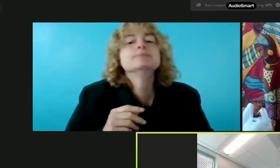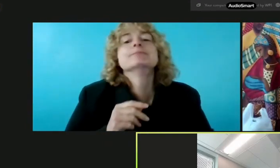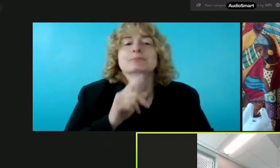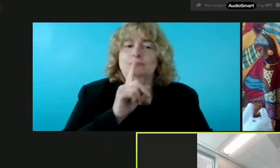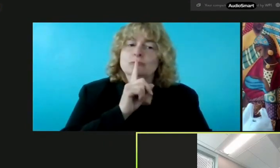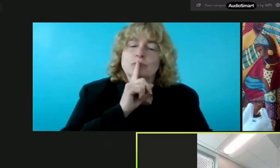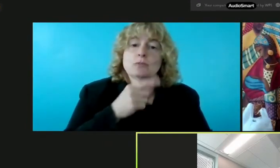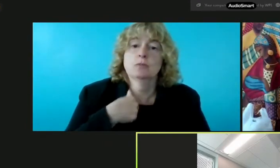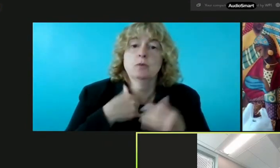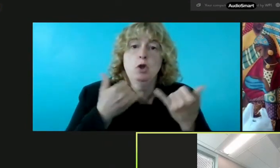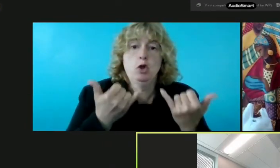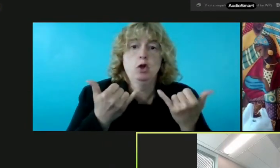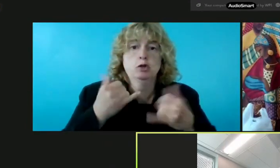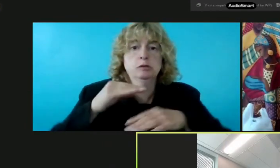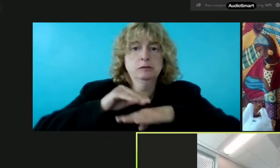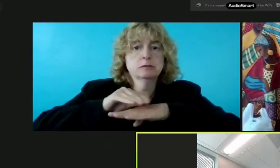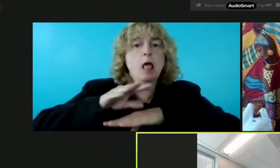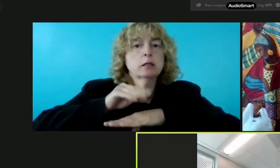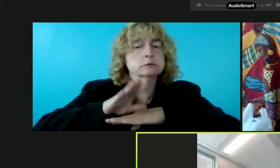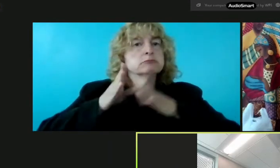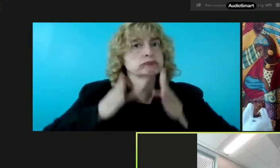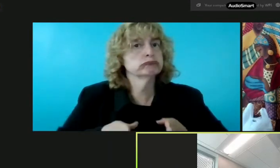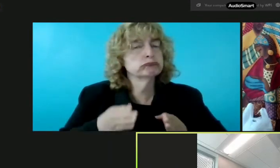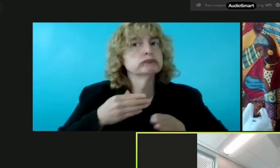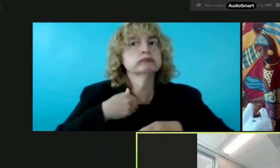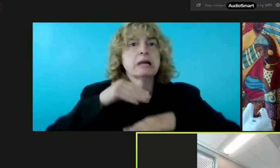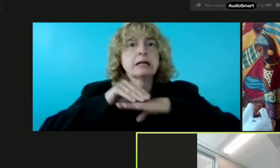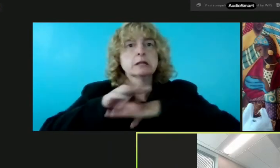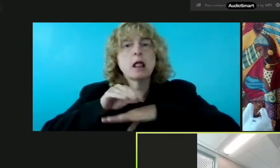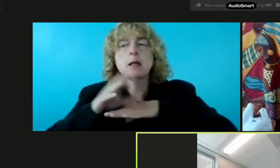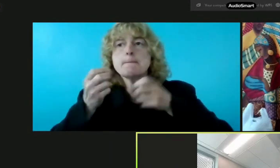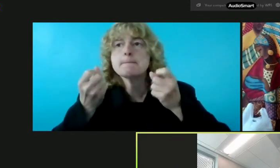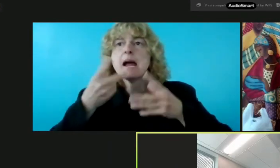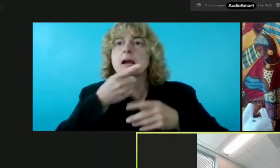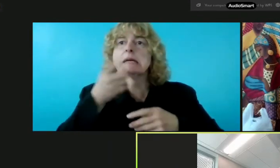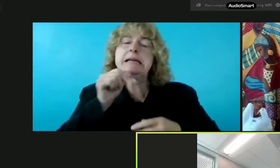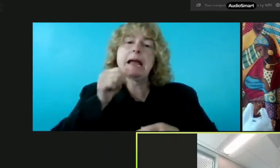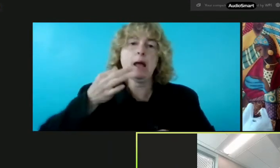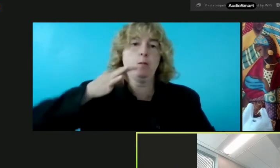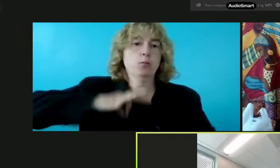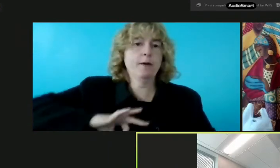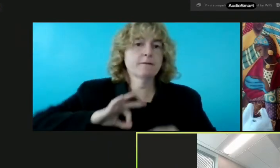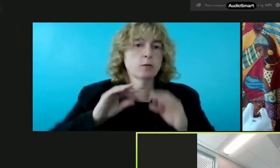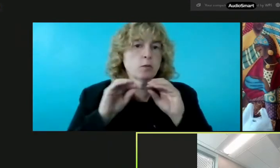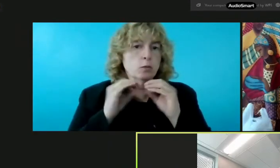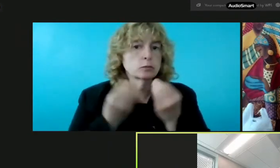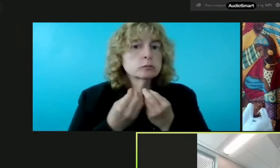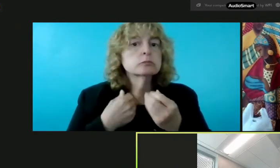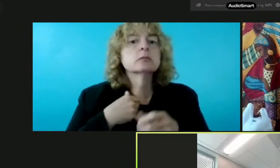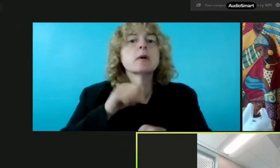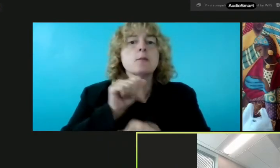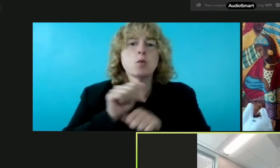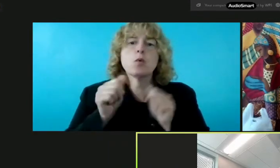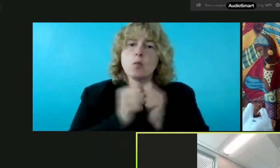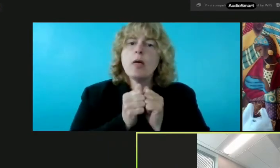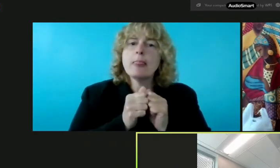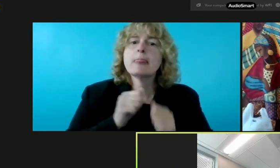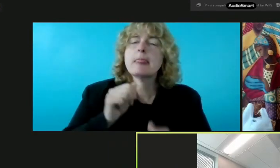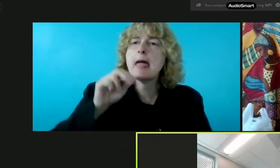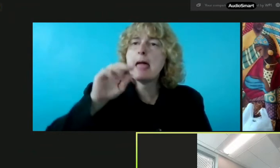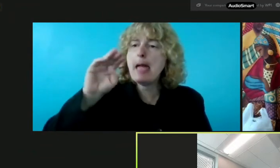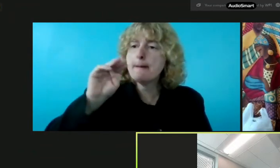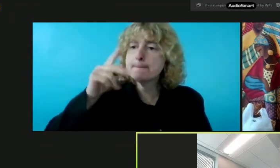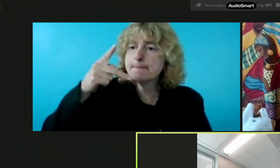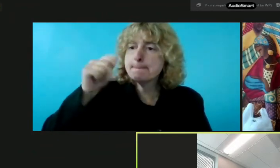currently a consultant consulting a lot of nonprofit organizations, and I'm working with NPAG in Michigan.